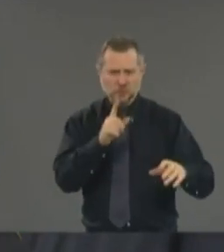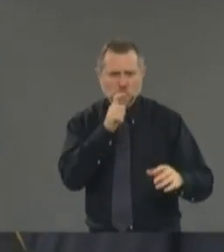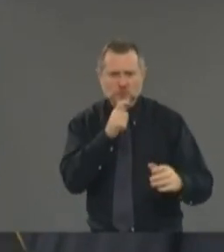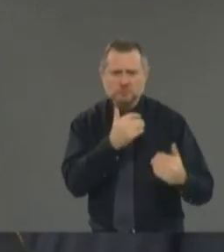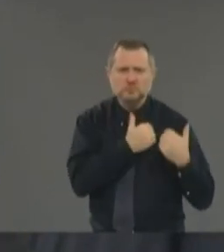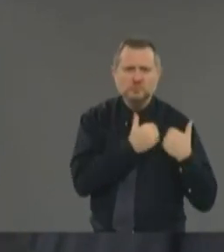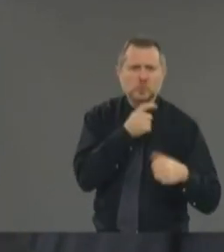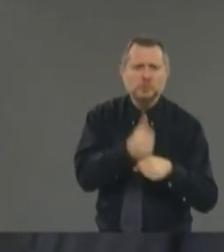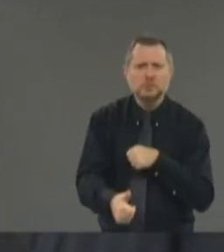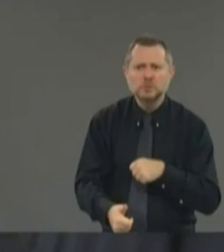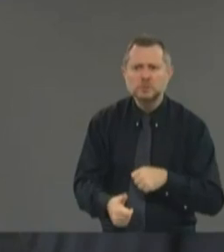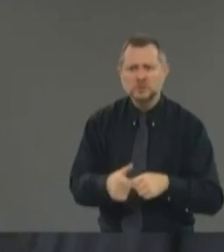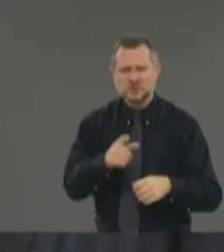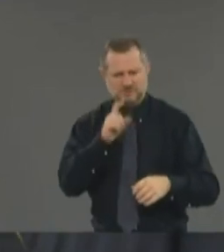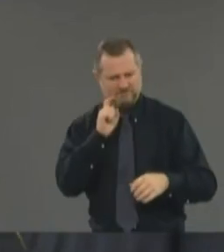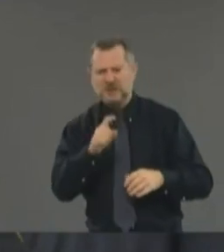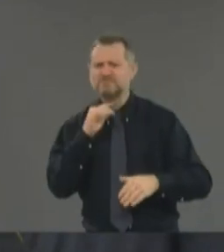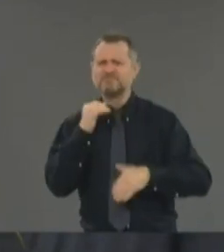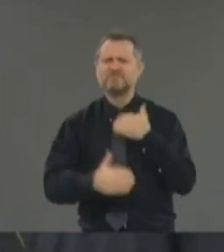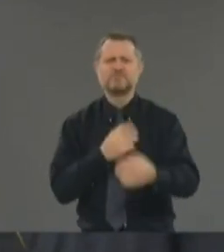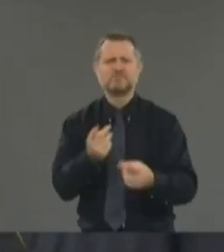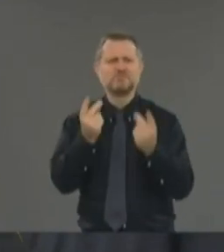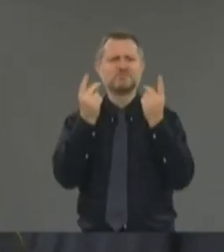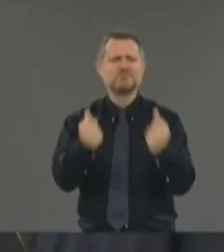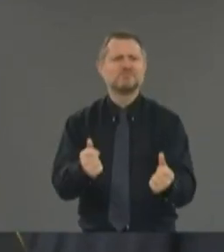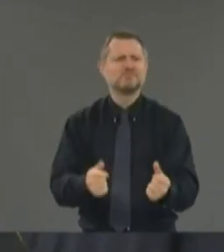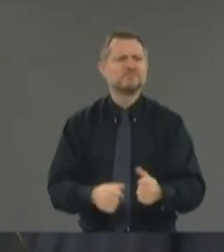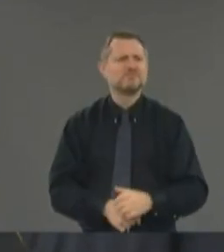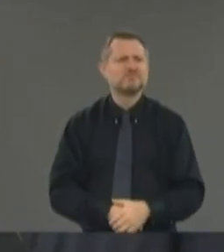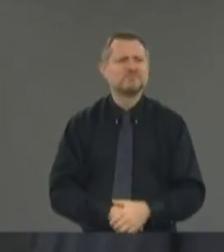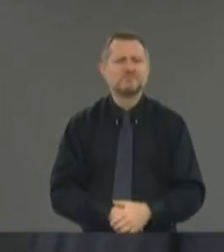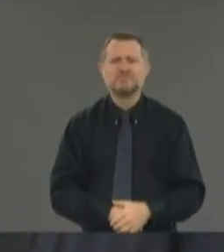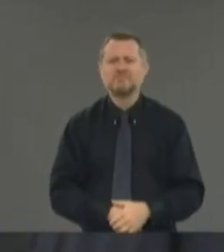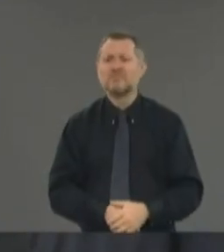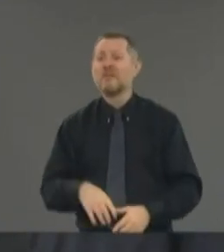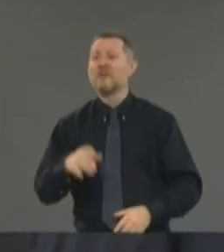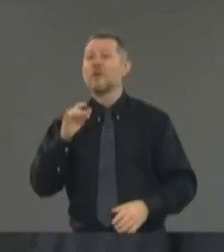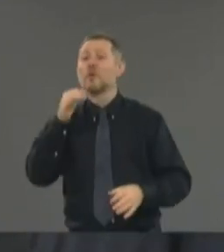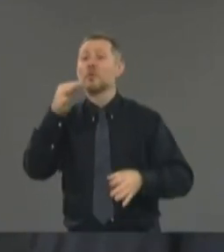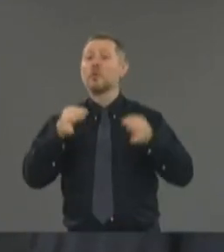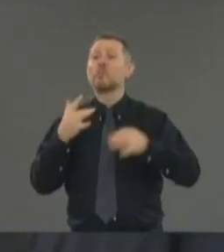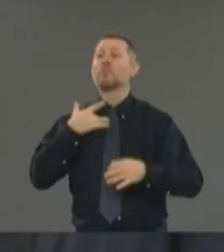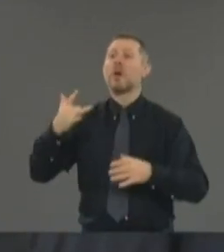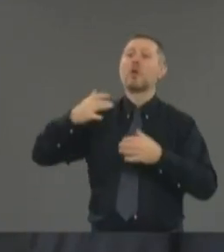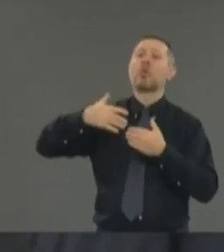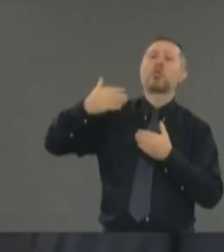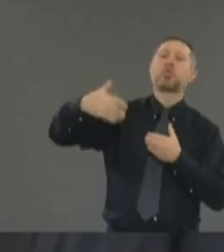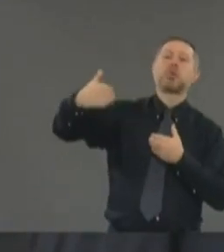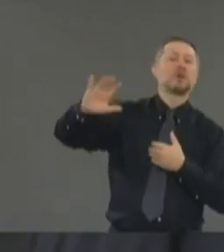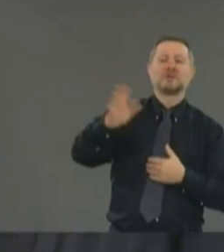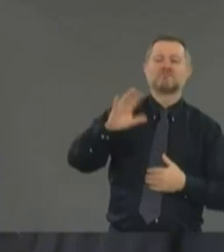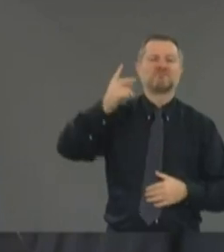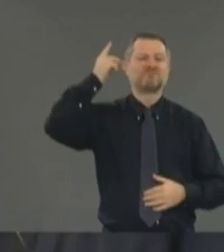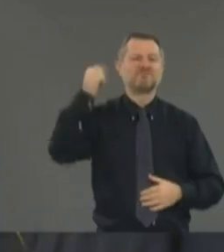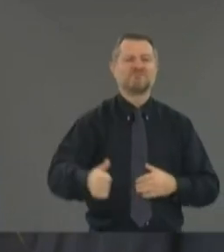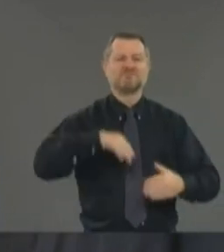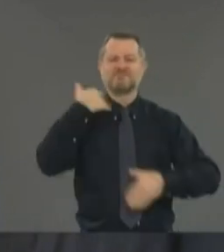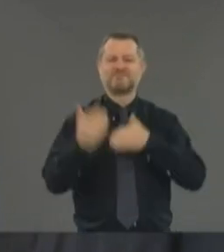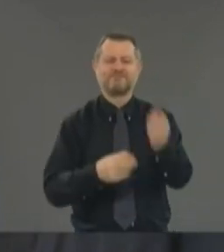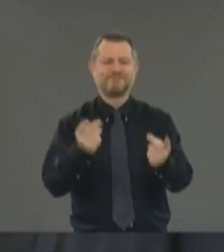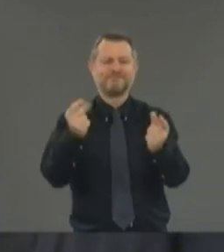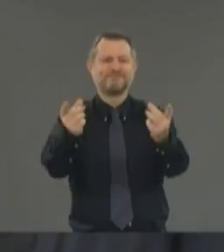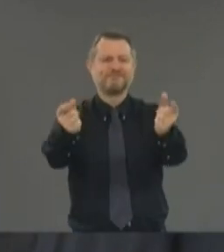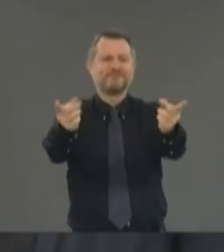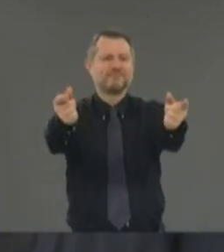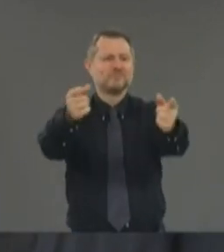wheels of justice move slowly. Yet they don't have to. They can move fast. You can turn the crank faster. And